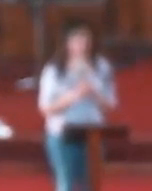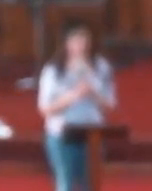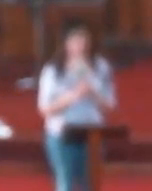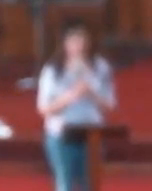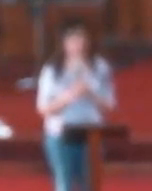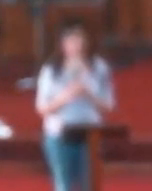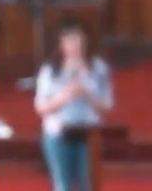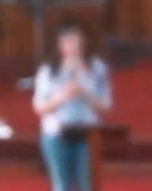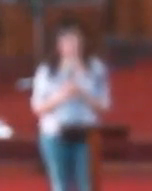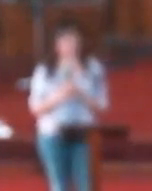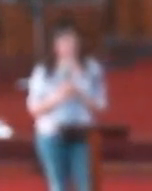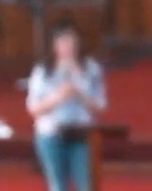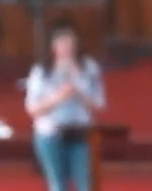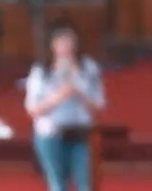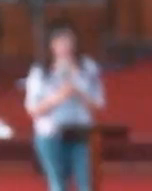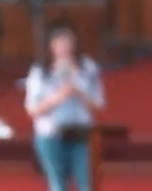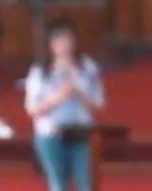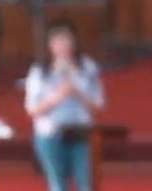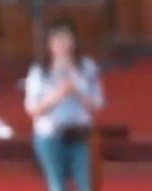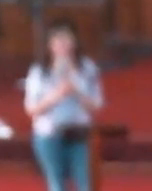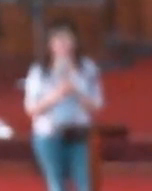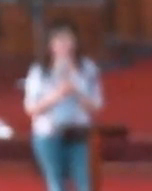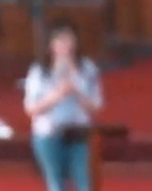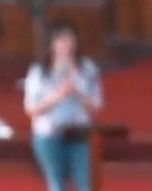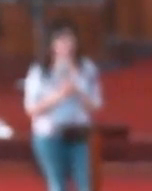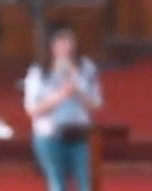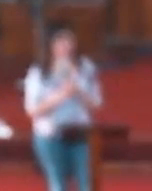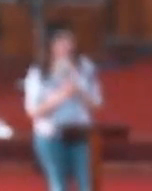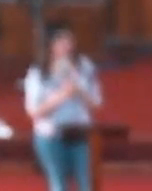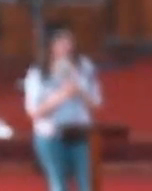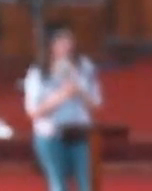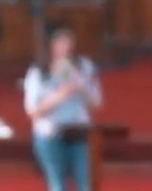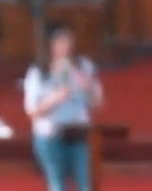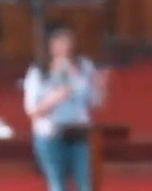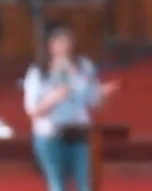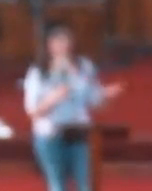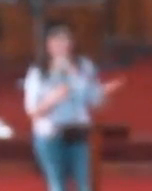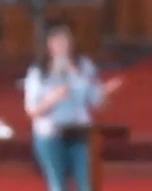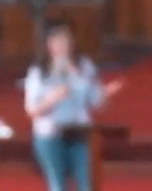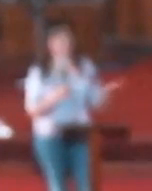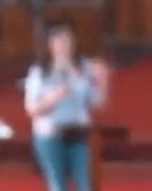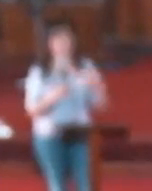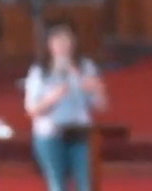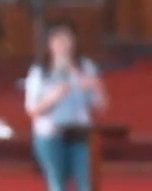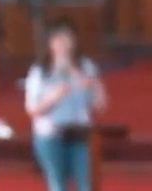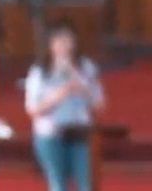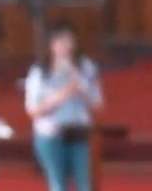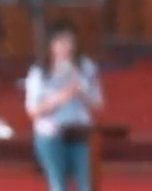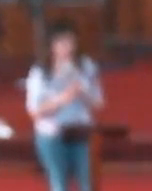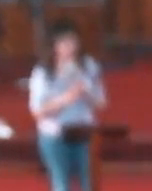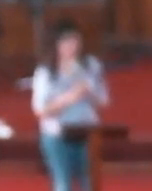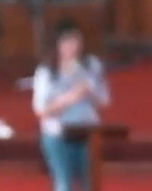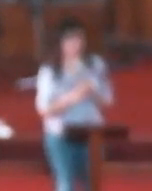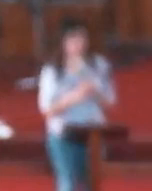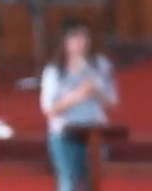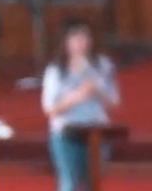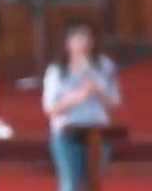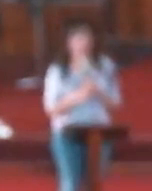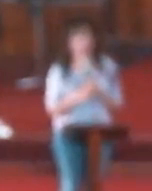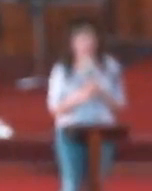por qué nosotros no pudimos echarlo fuera y tú sí? And then the disciples came to him and asked him, why could you cast him out but we couldn't? Y él le dice,